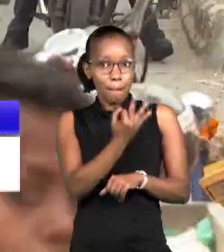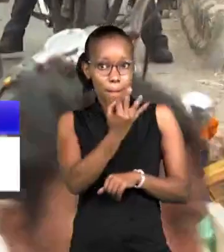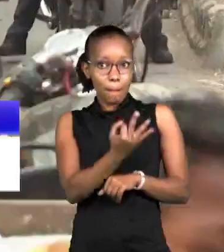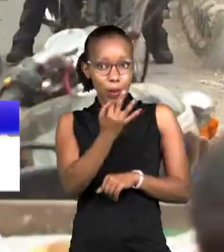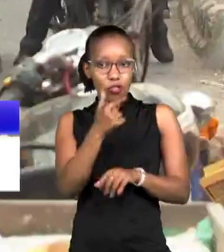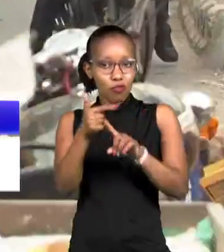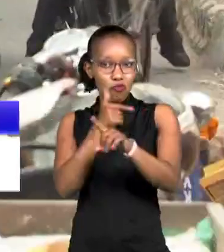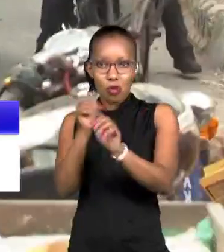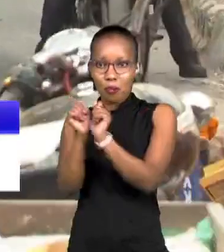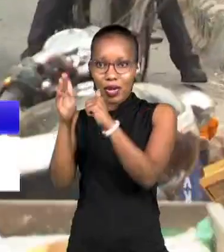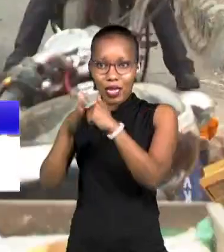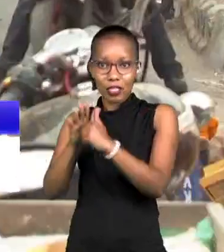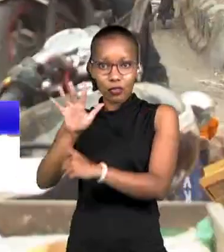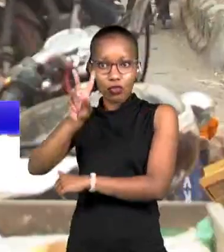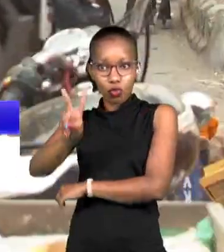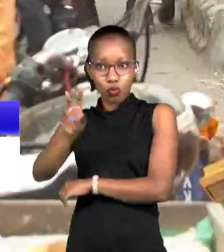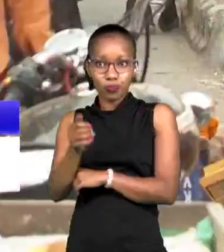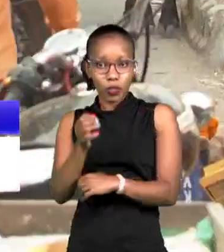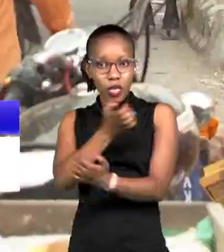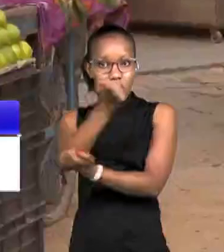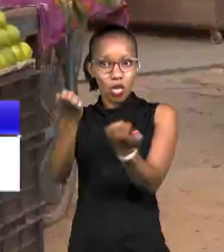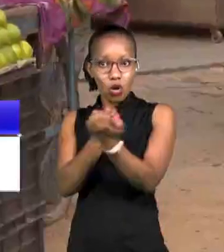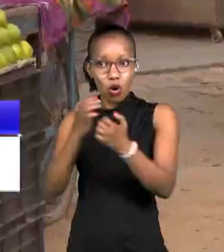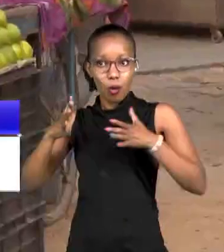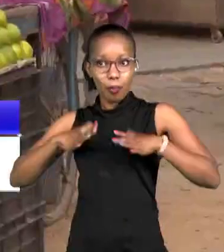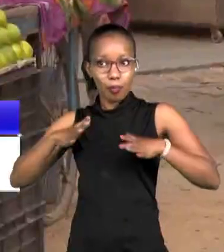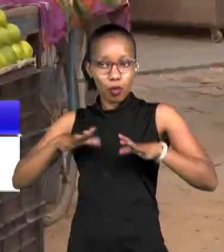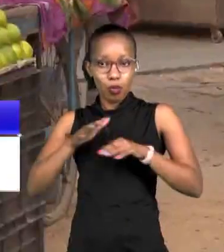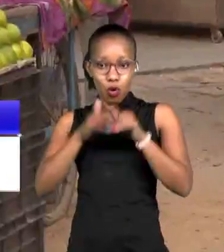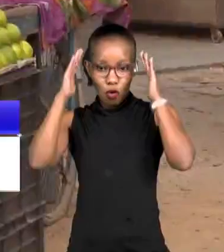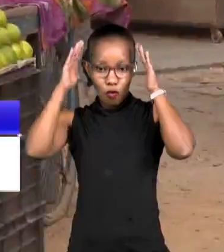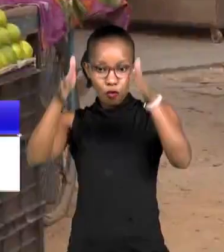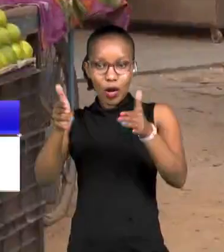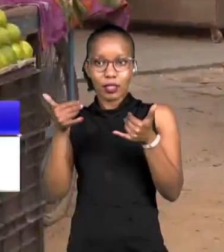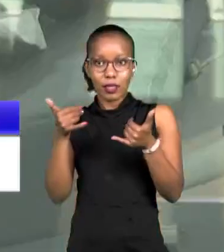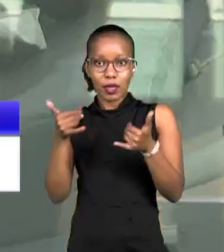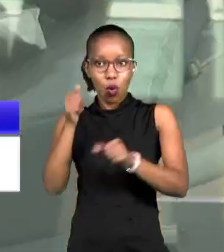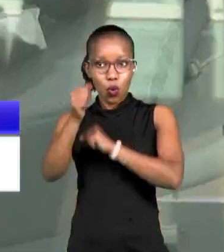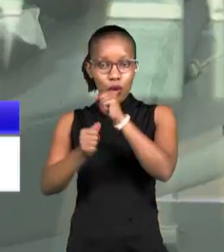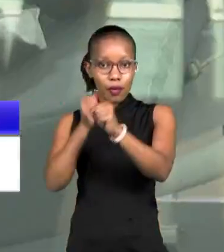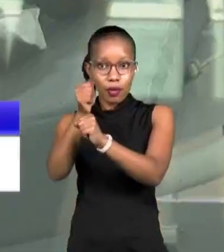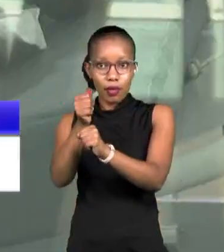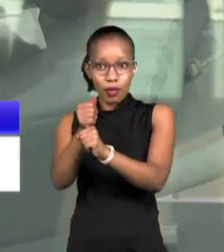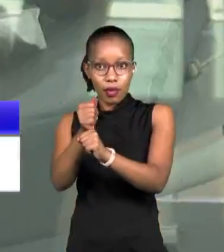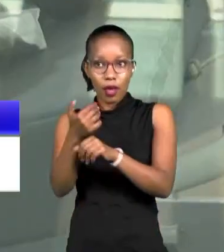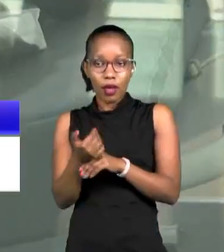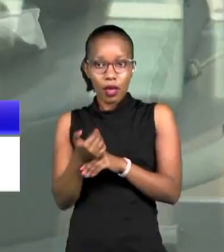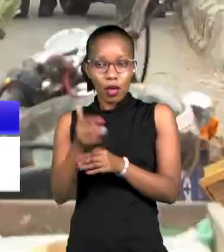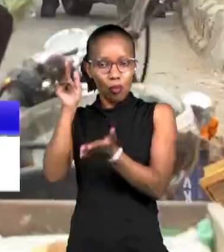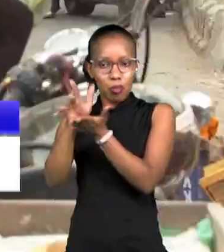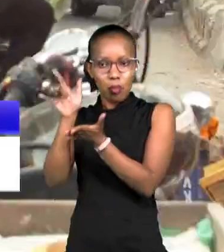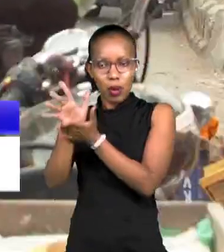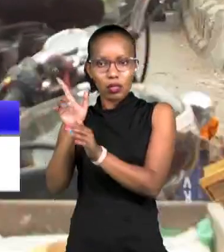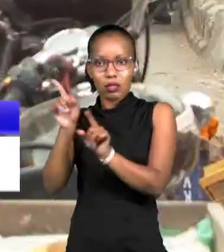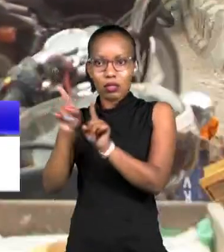since 1952. Many economists are cutting their forecast for the current fiscal year as rising unemployment and